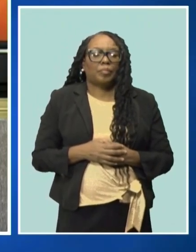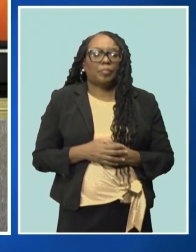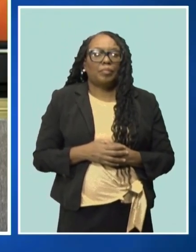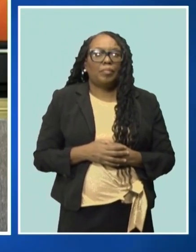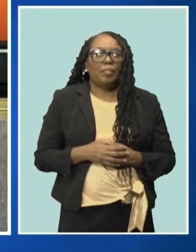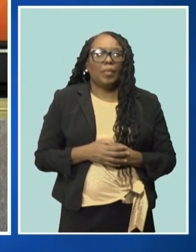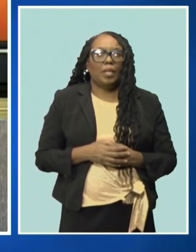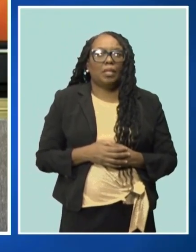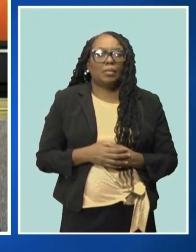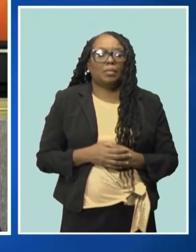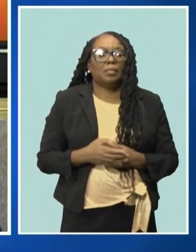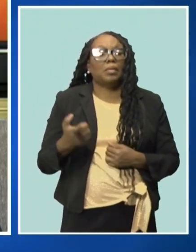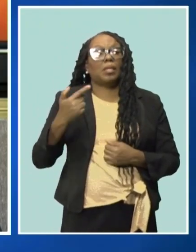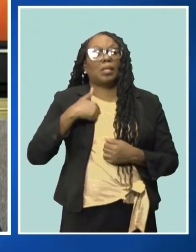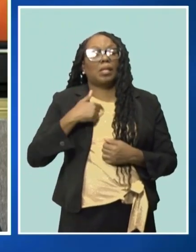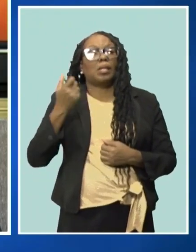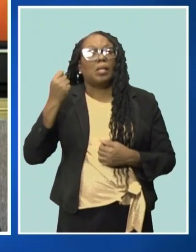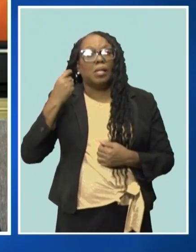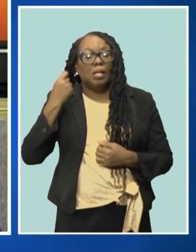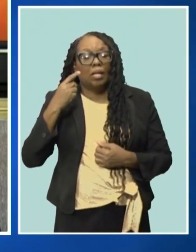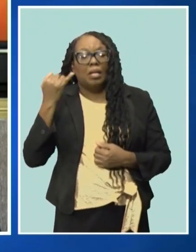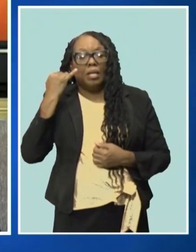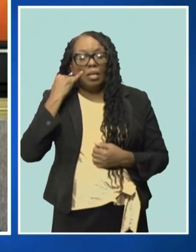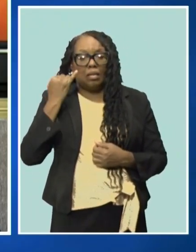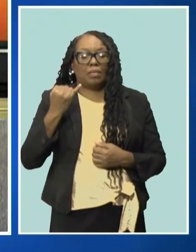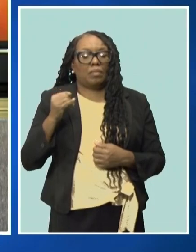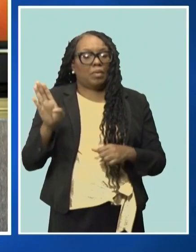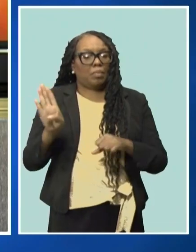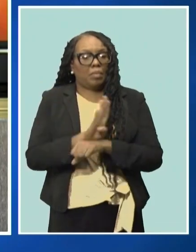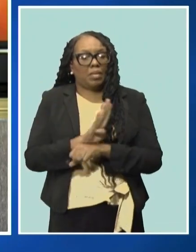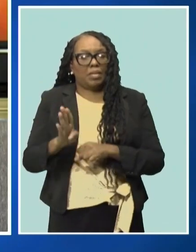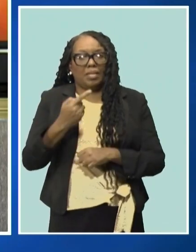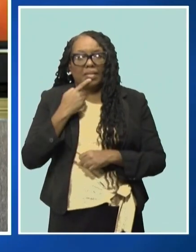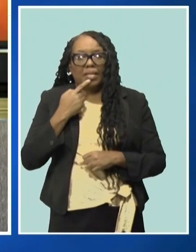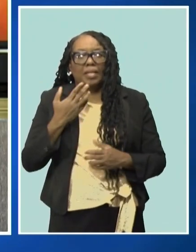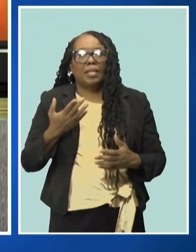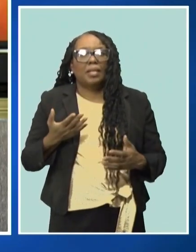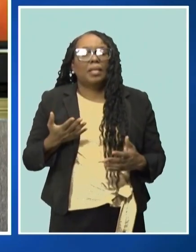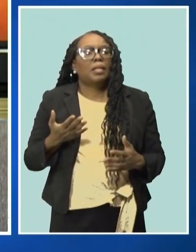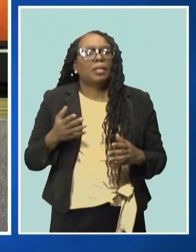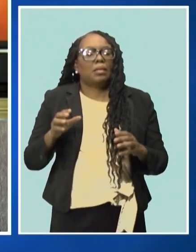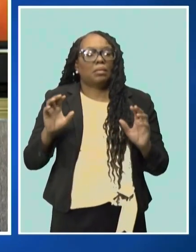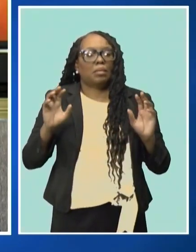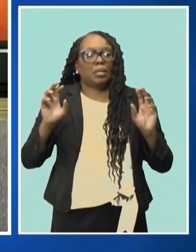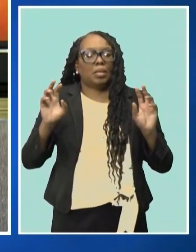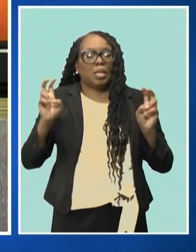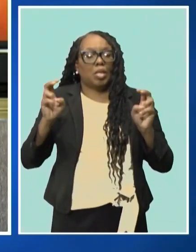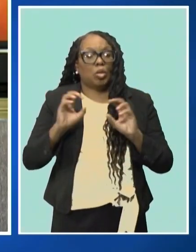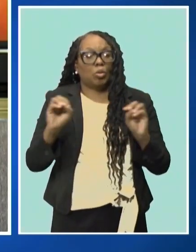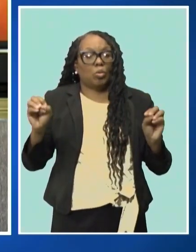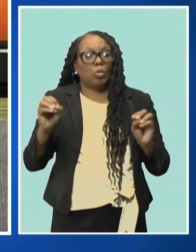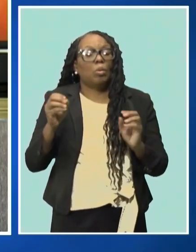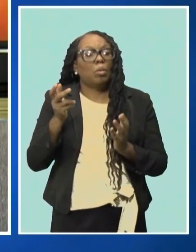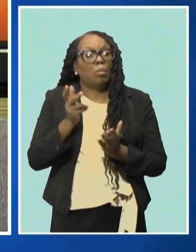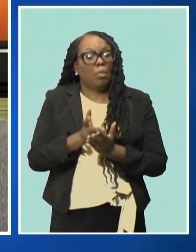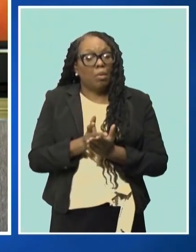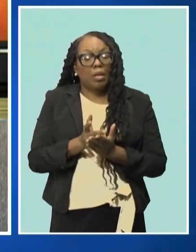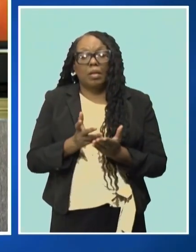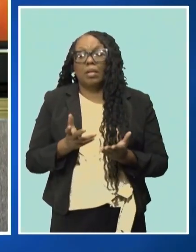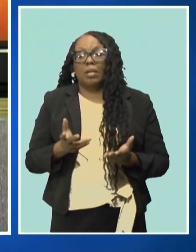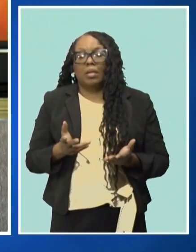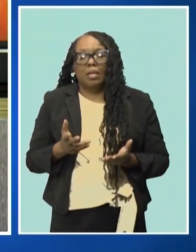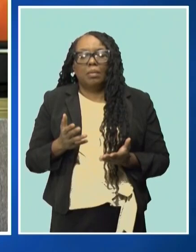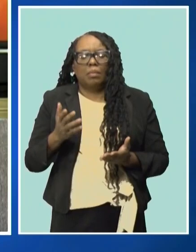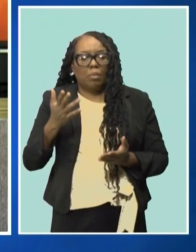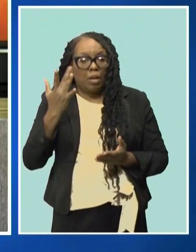rationale behind the business place putting a no parking sign in the disabled parking space to prevent persons who they